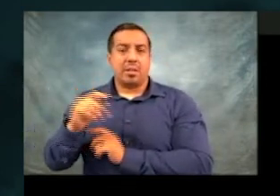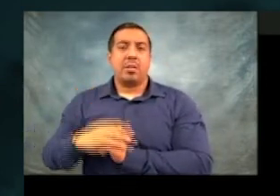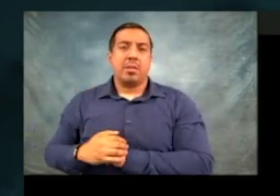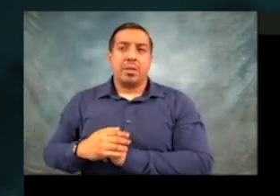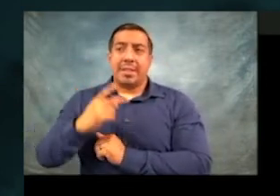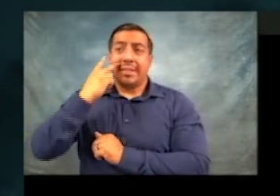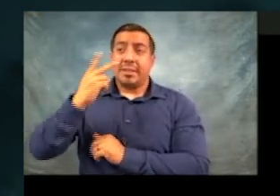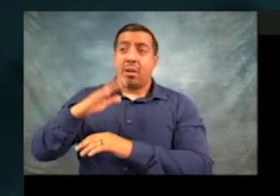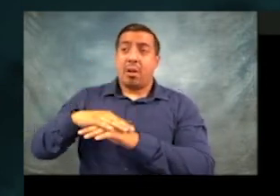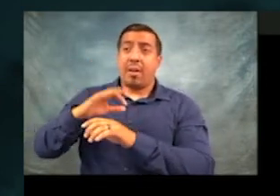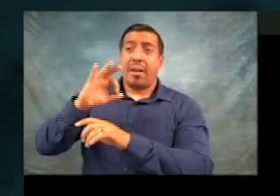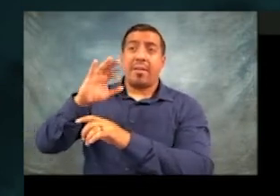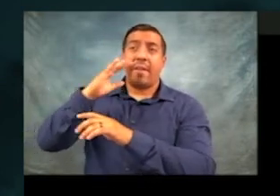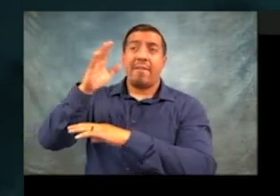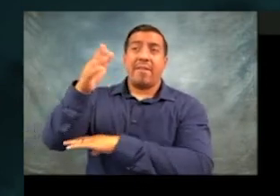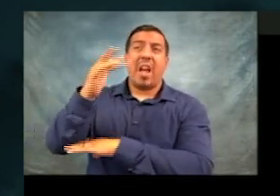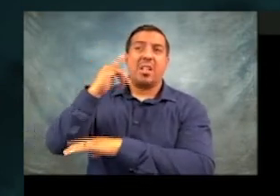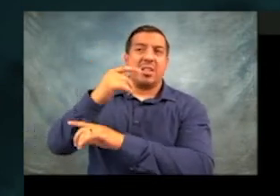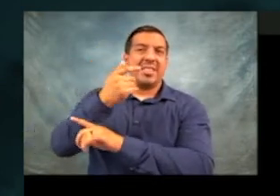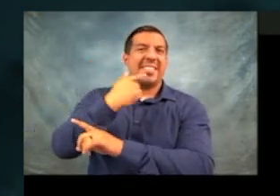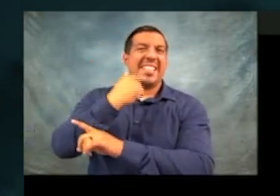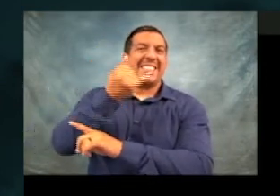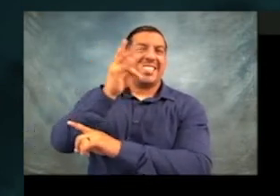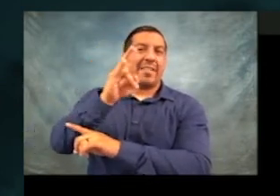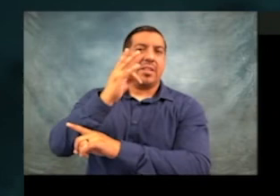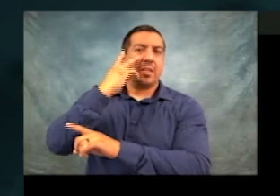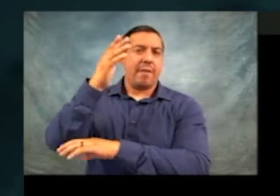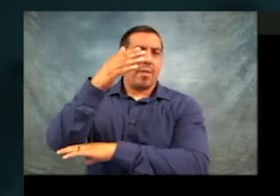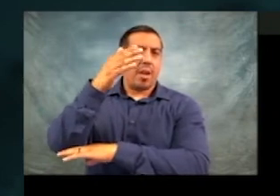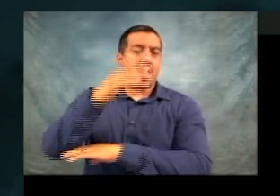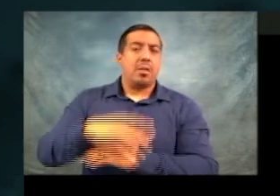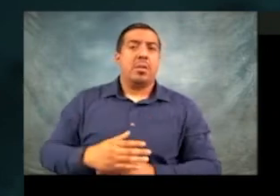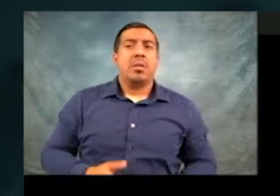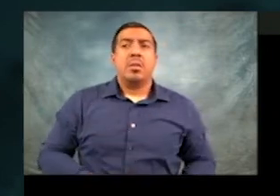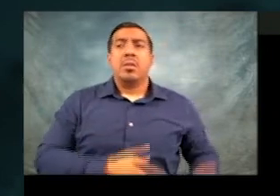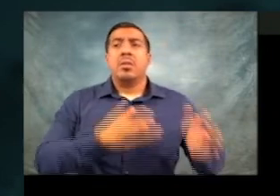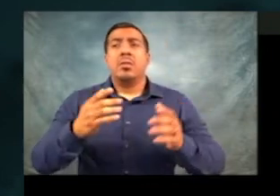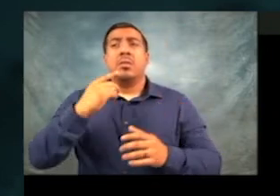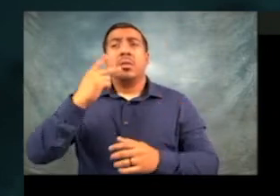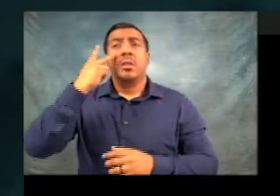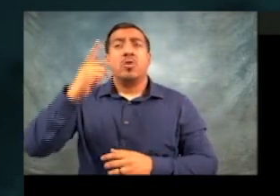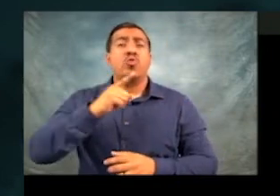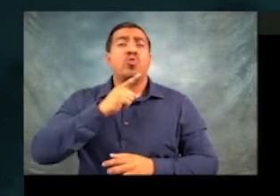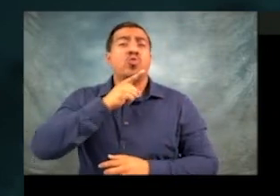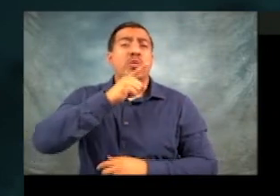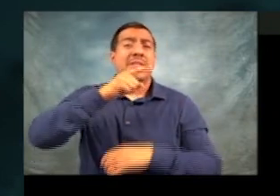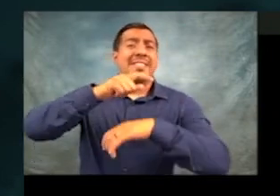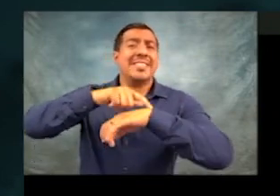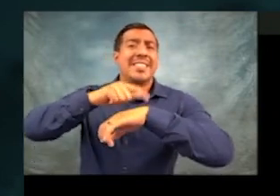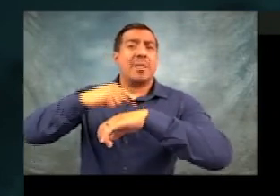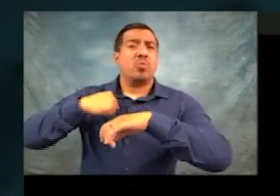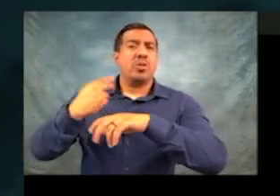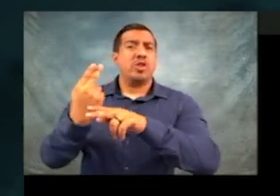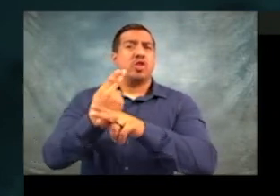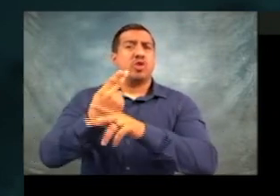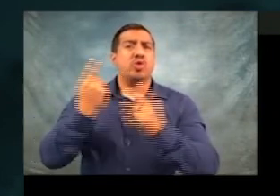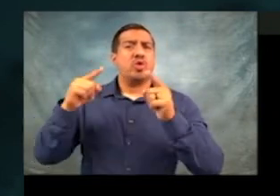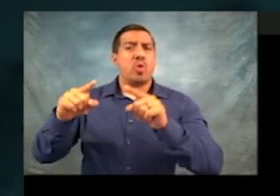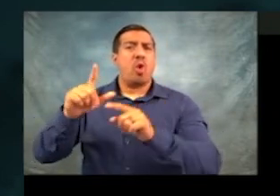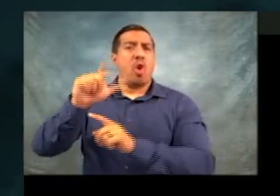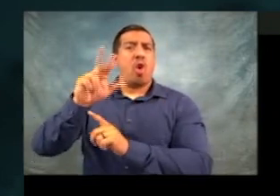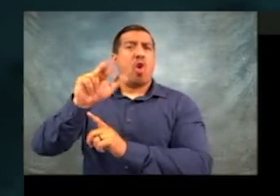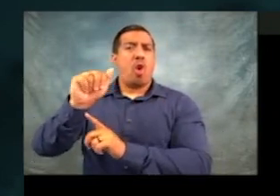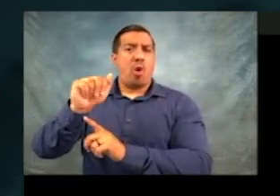it says 17. On the right is the real-time guidance that we were using during Laura